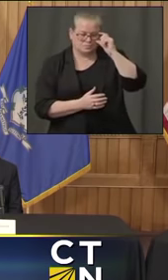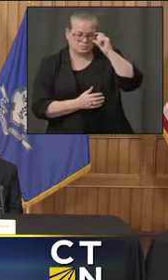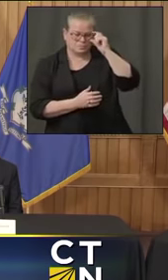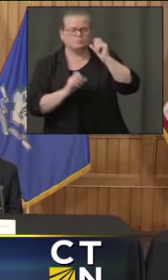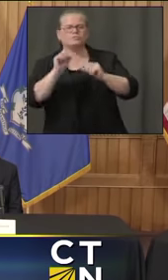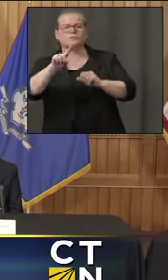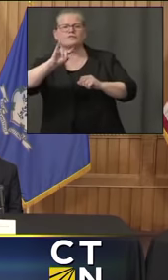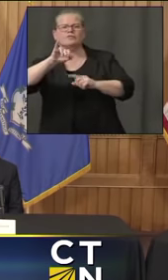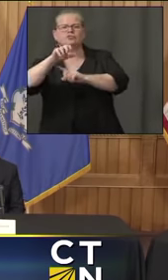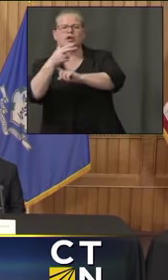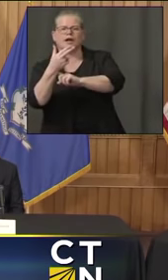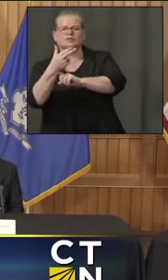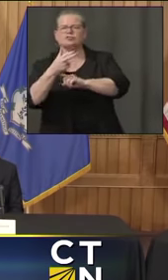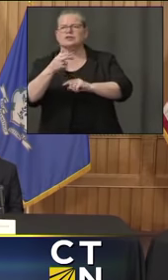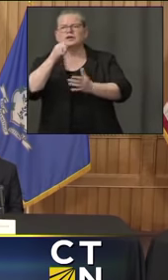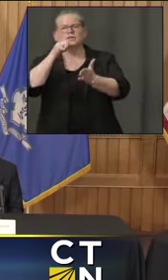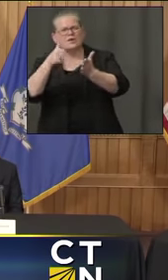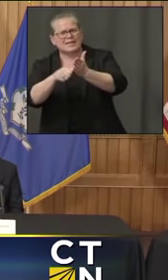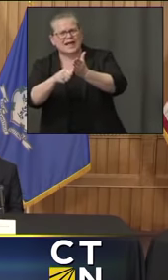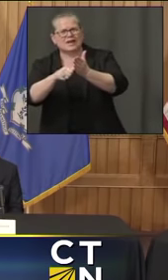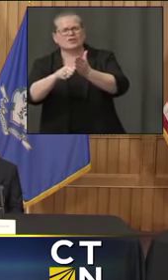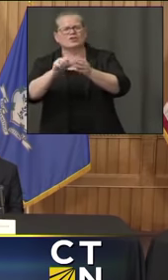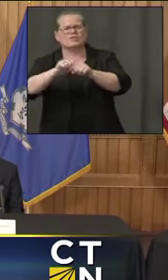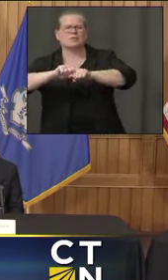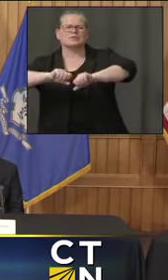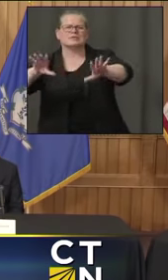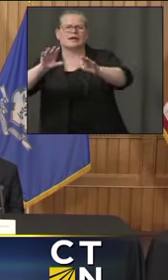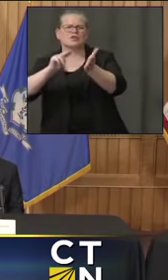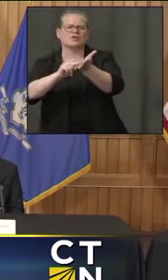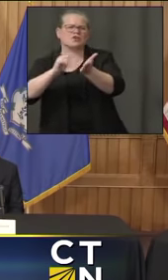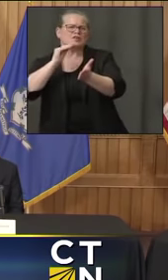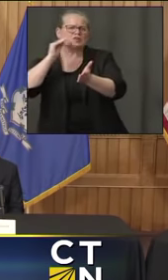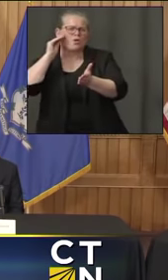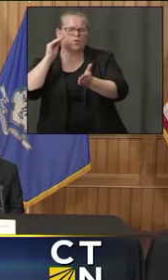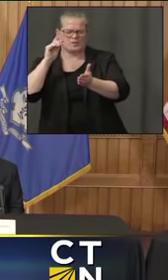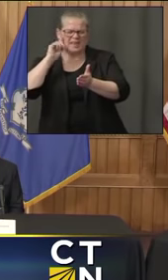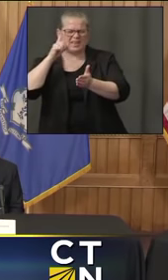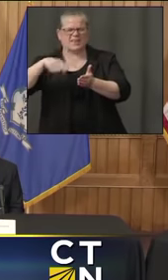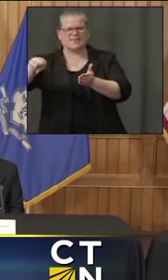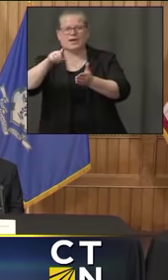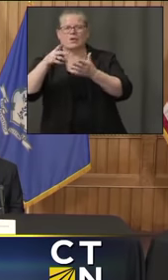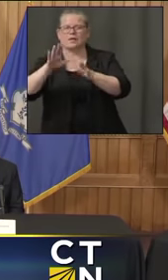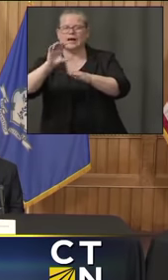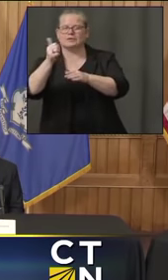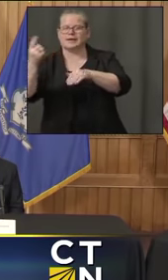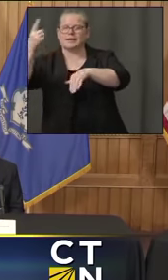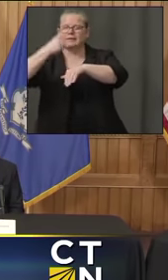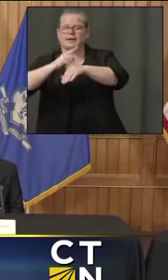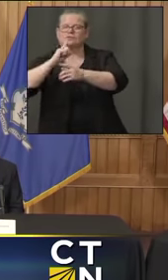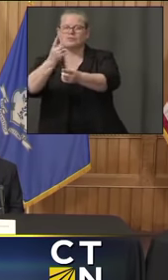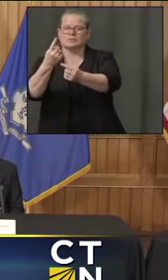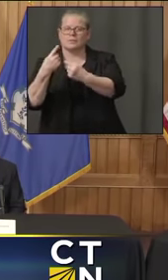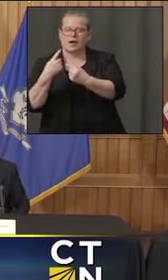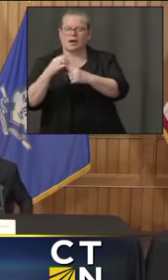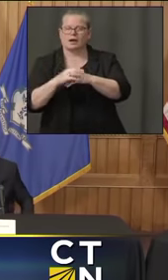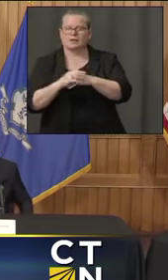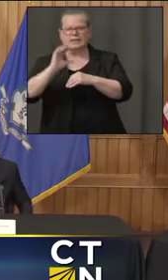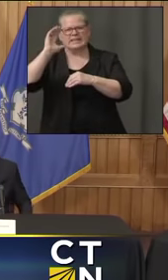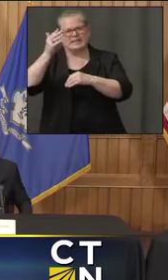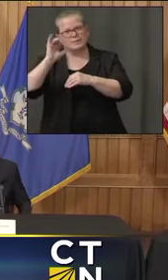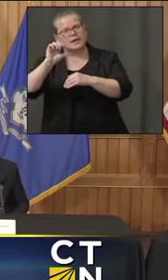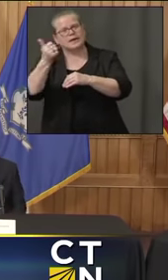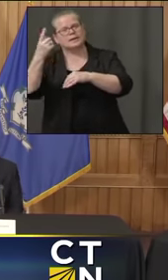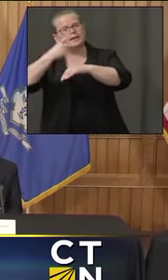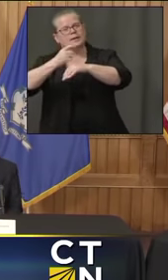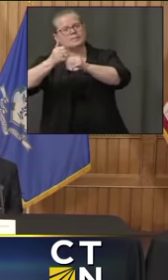nursing homes had a period of time, about 10 days, I think, to respond. It seems like we're at the end of that 10 days now. So are you going to release